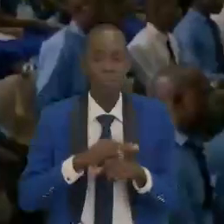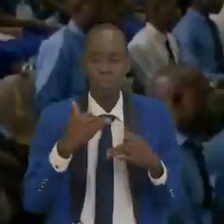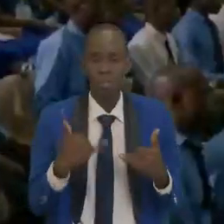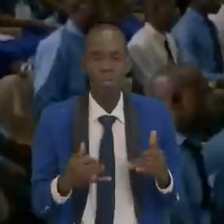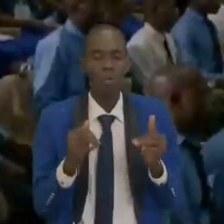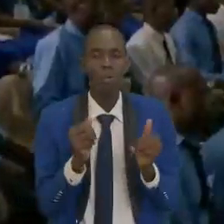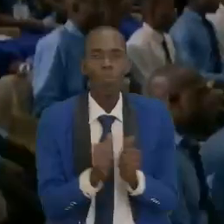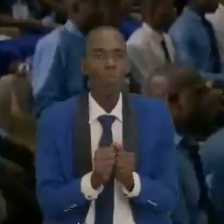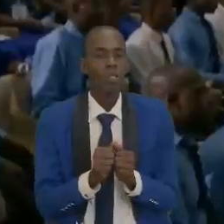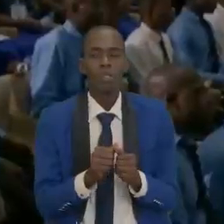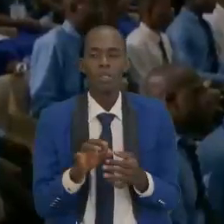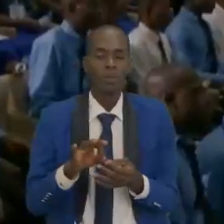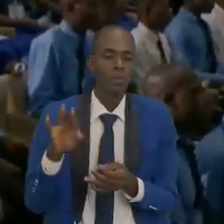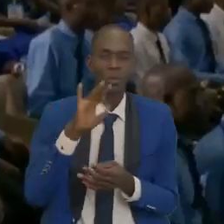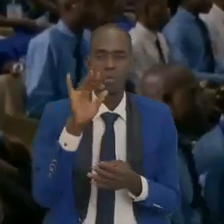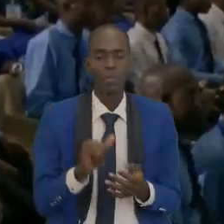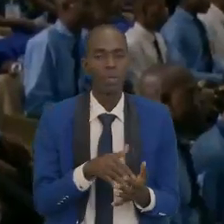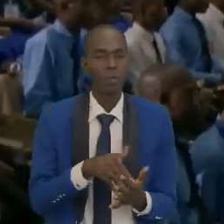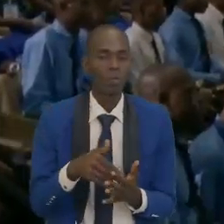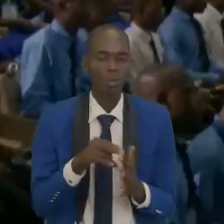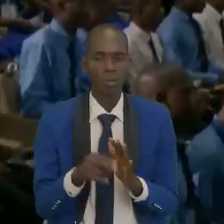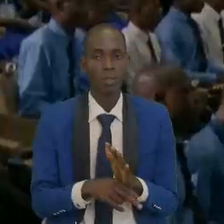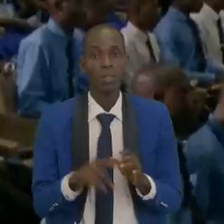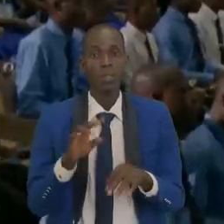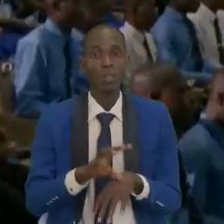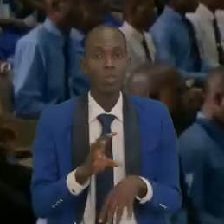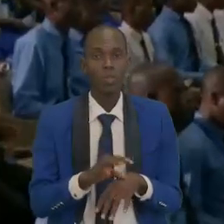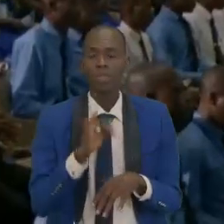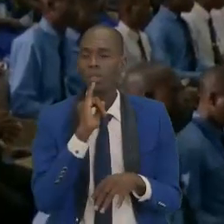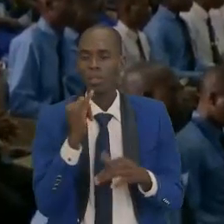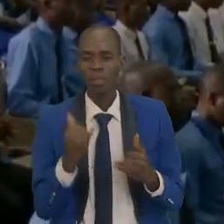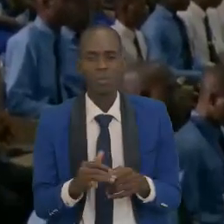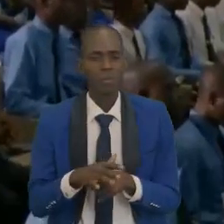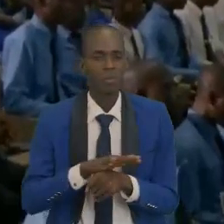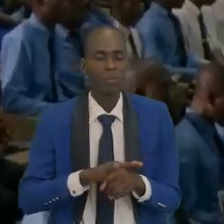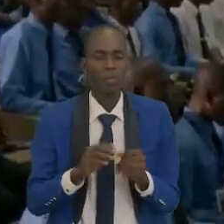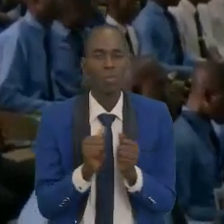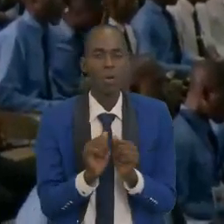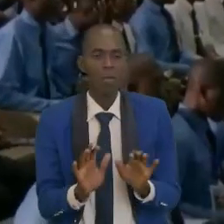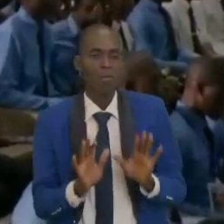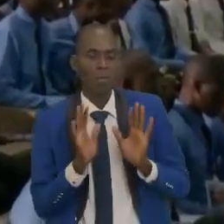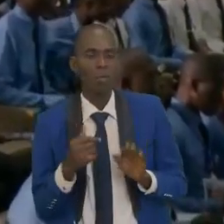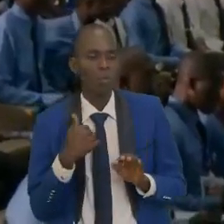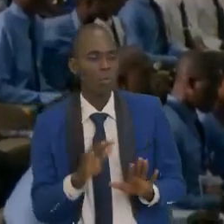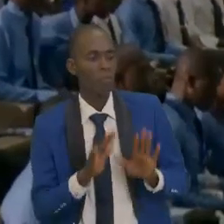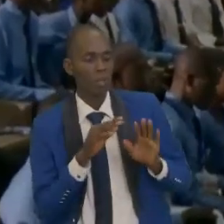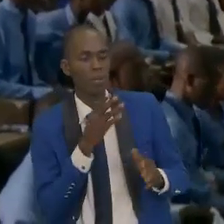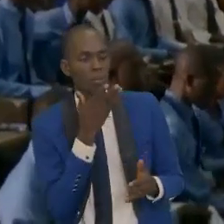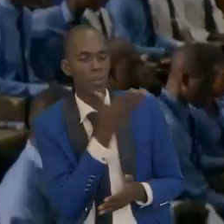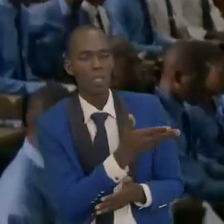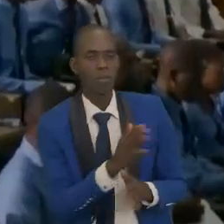the church is filled with fear would fear them there we fear them